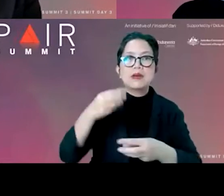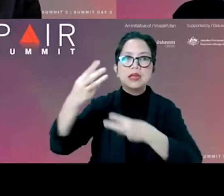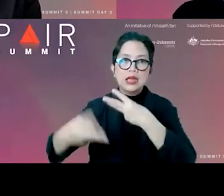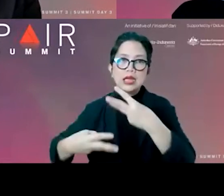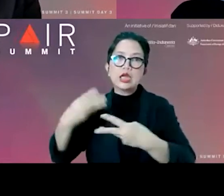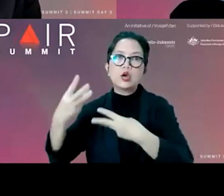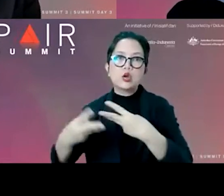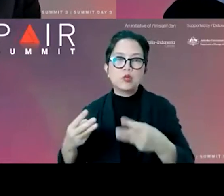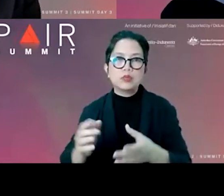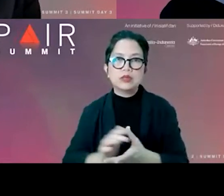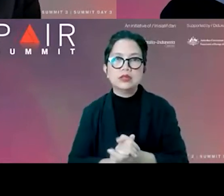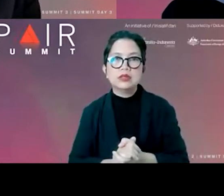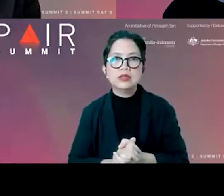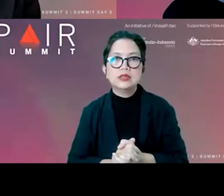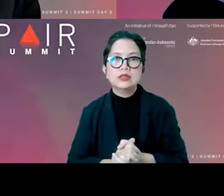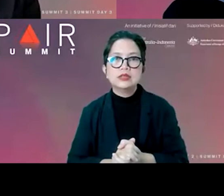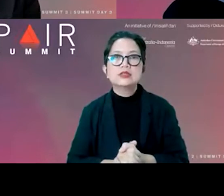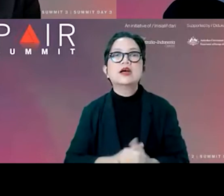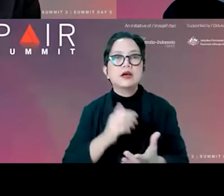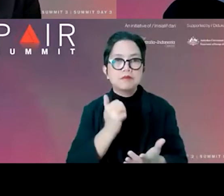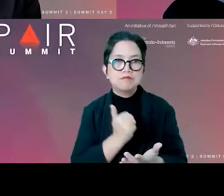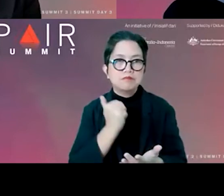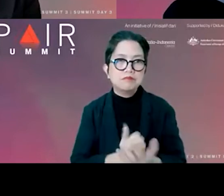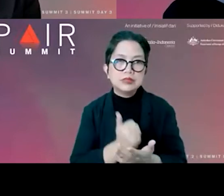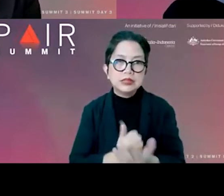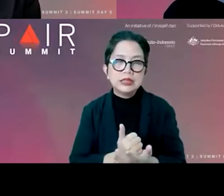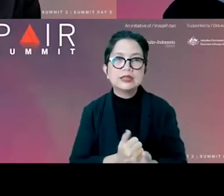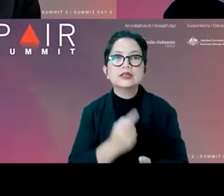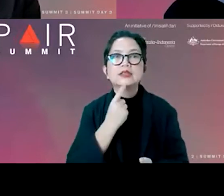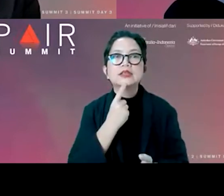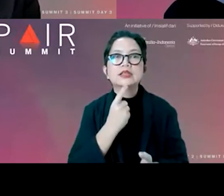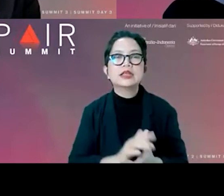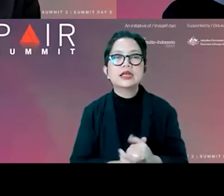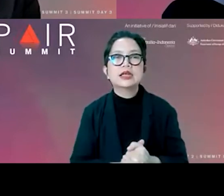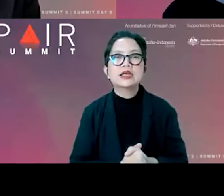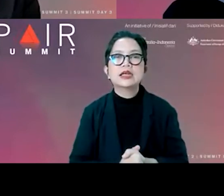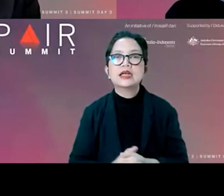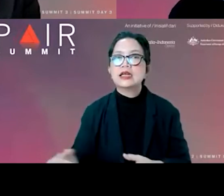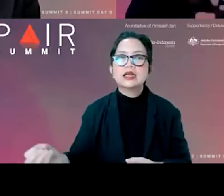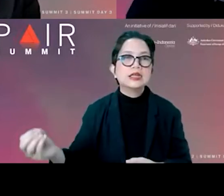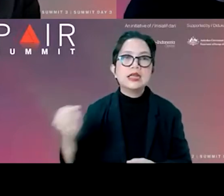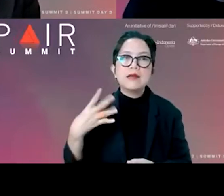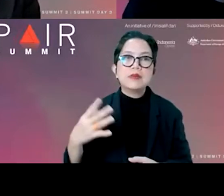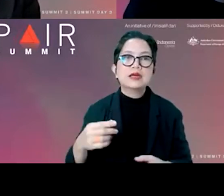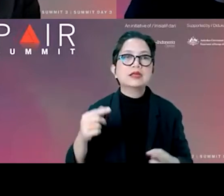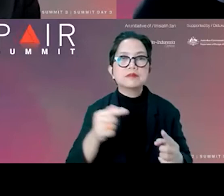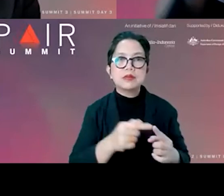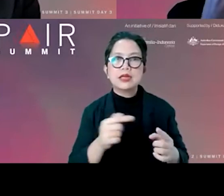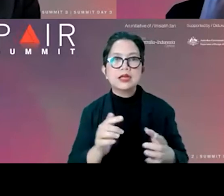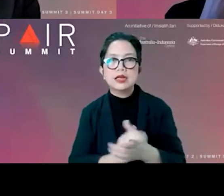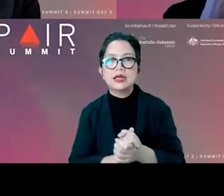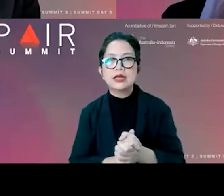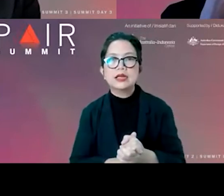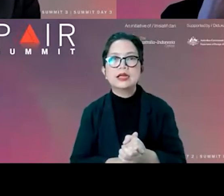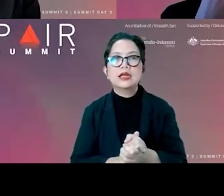why external impact or shocks like impact of international shipping capacity, cost